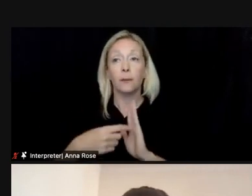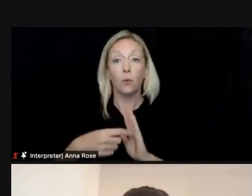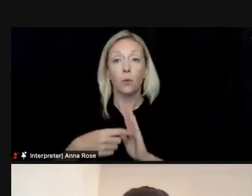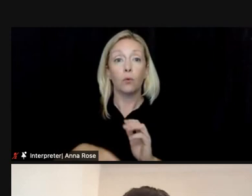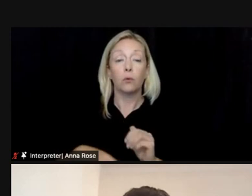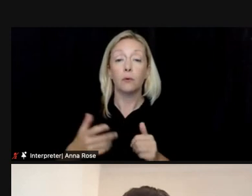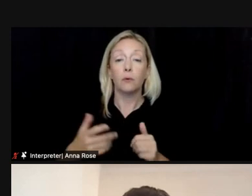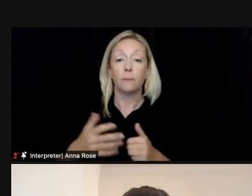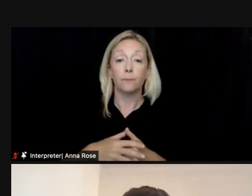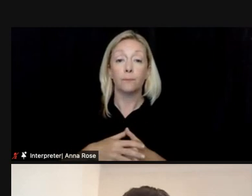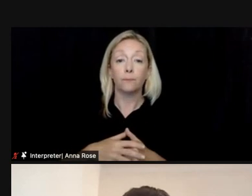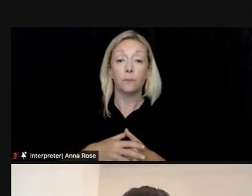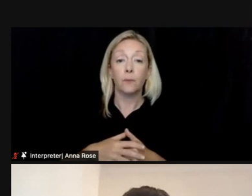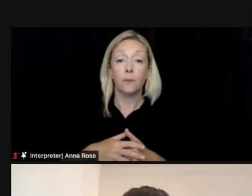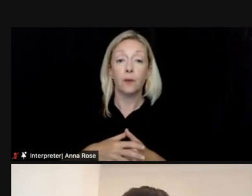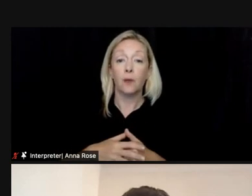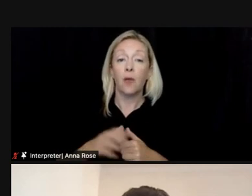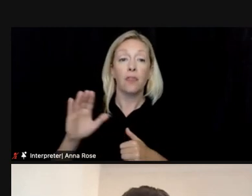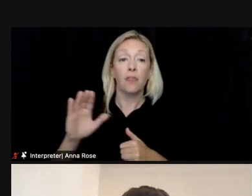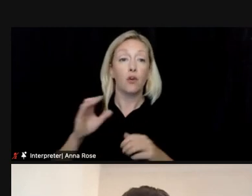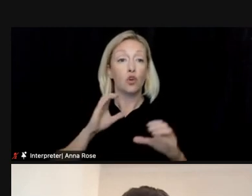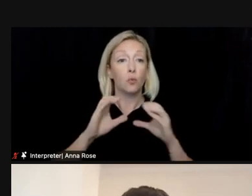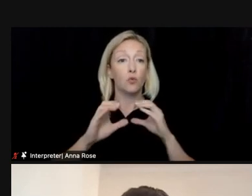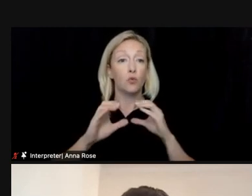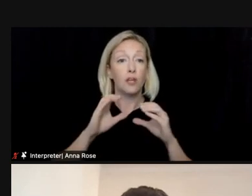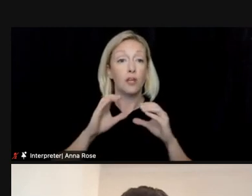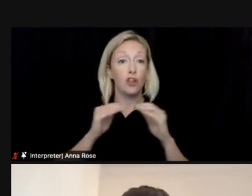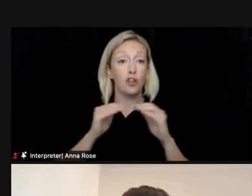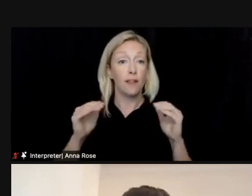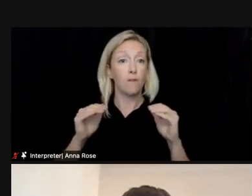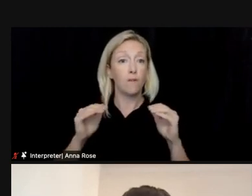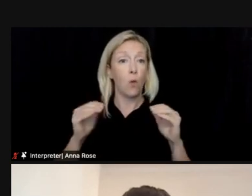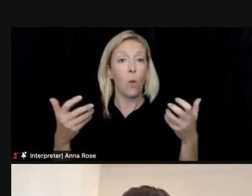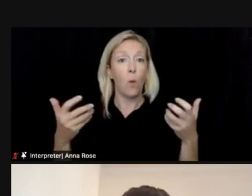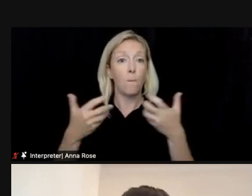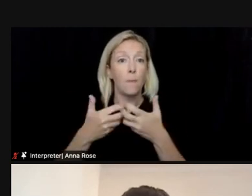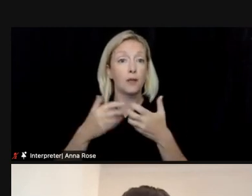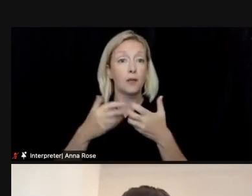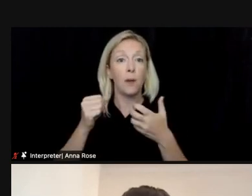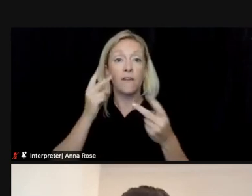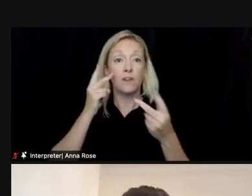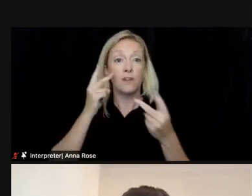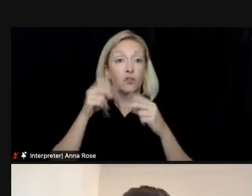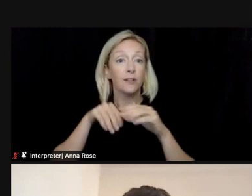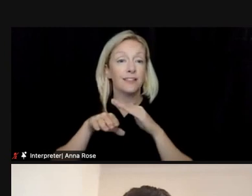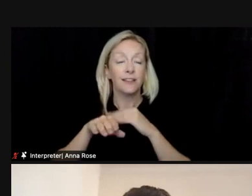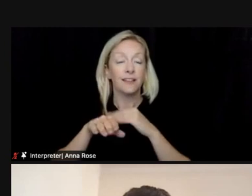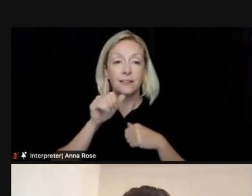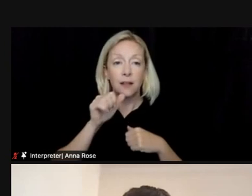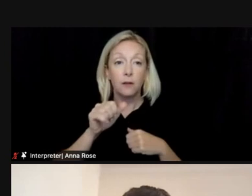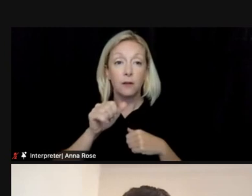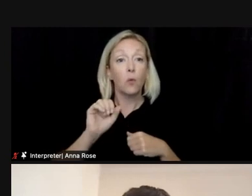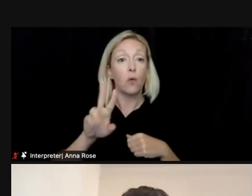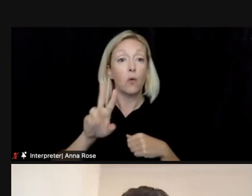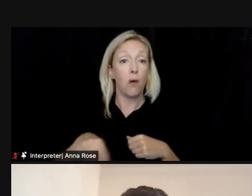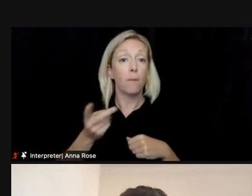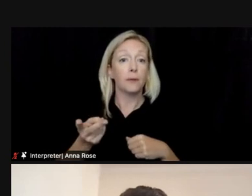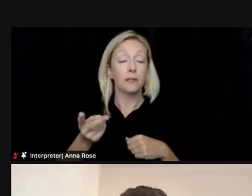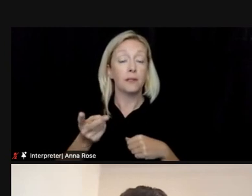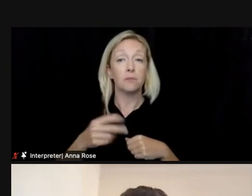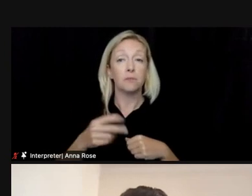accessible for them based on their communication level, but might be visually inaccessible for their CVI level. Or it might be a system